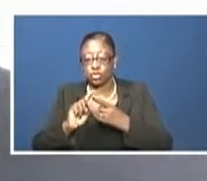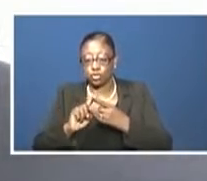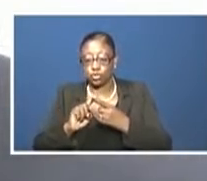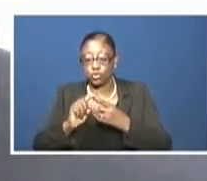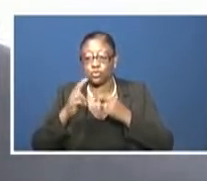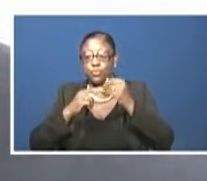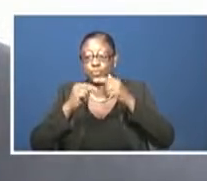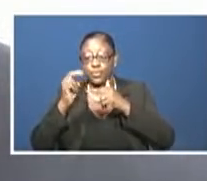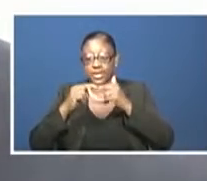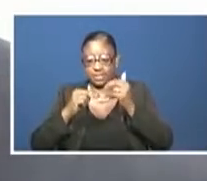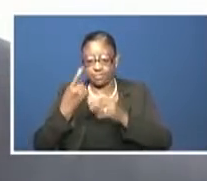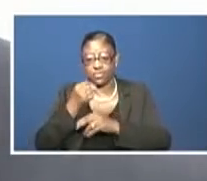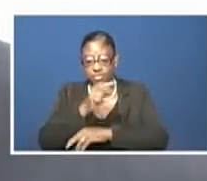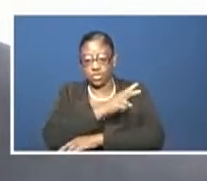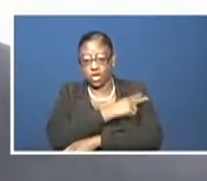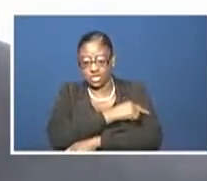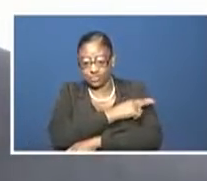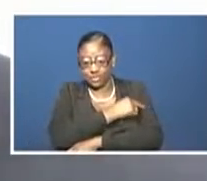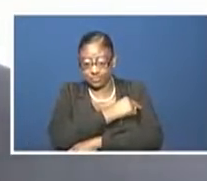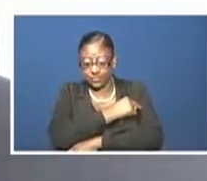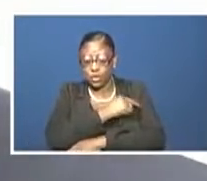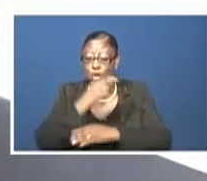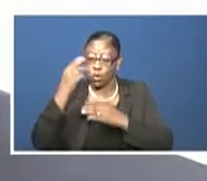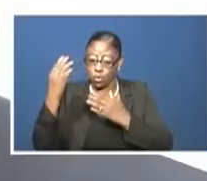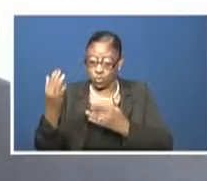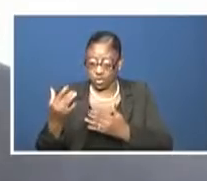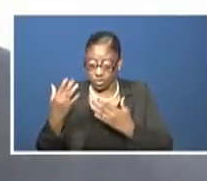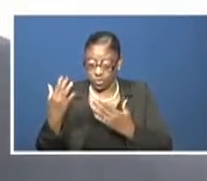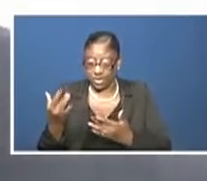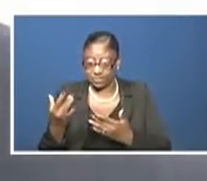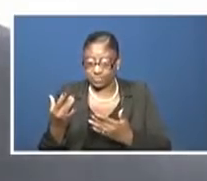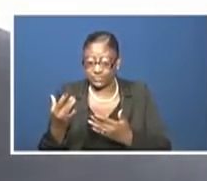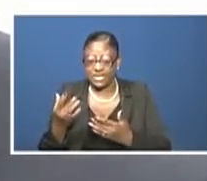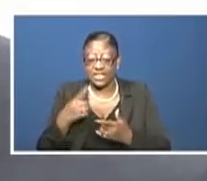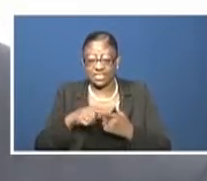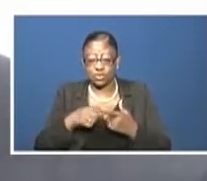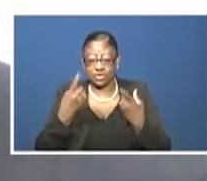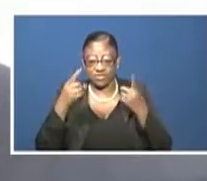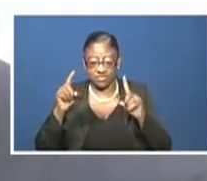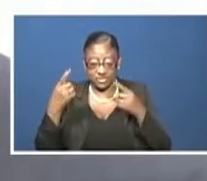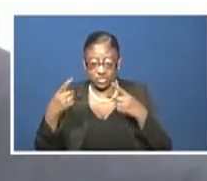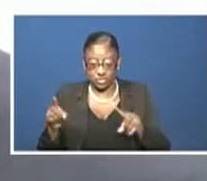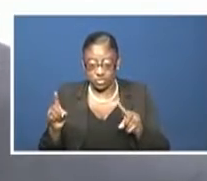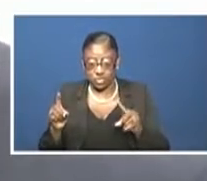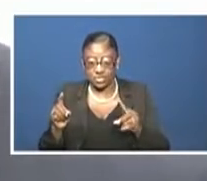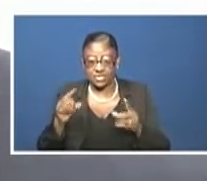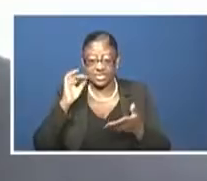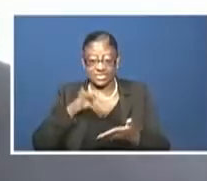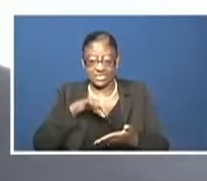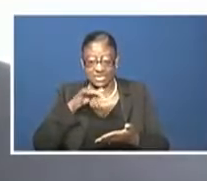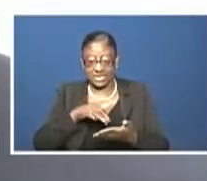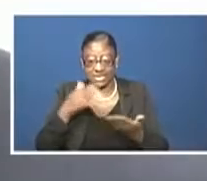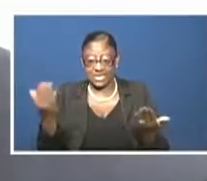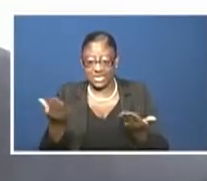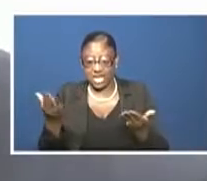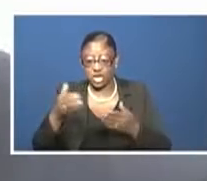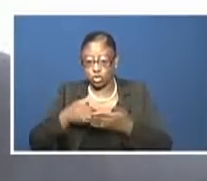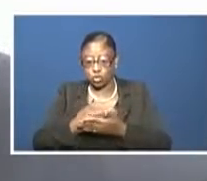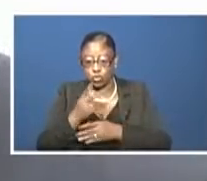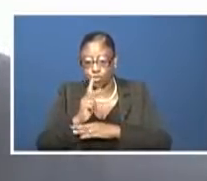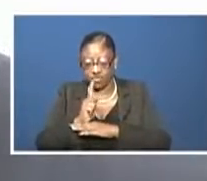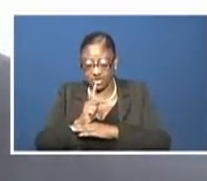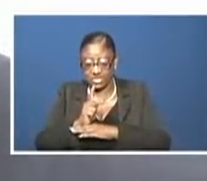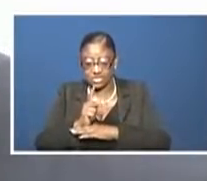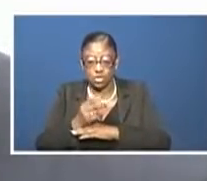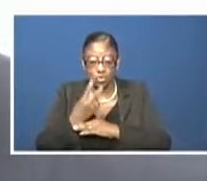the construction of that facility. While that is happening, we are finalizing our feasibility study here in New Providence. There's some potential sites